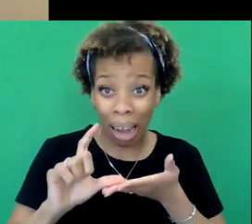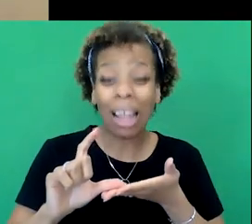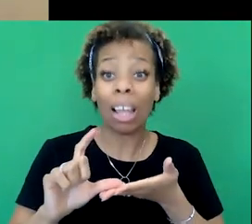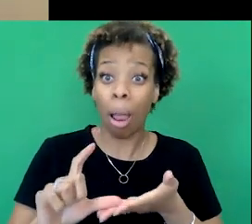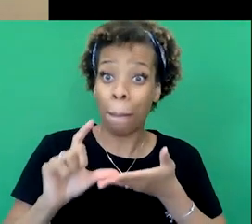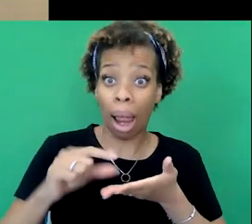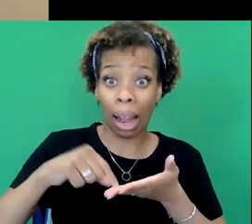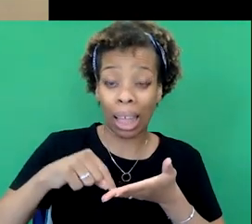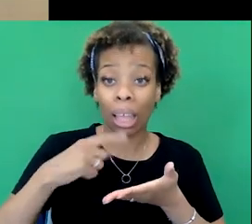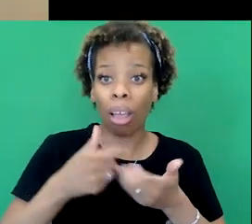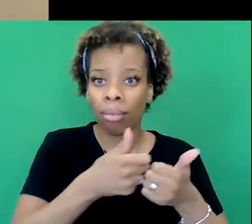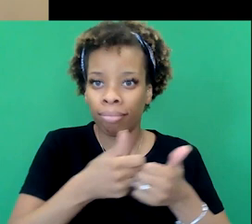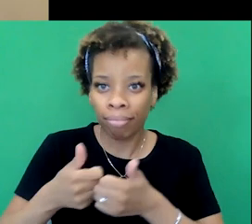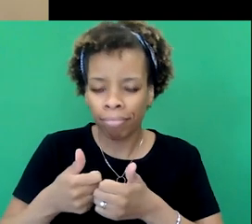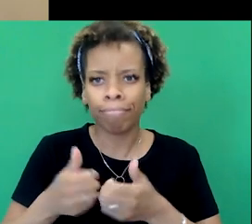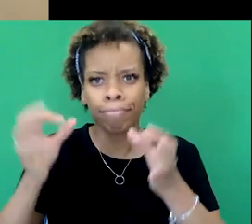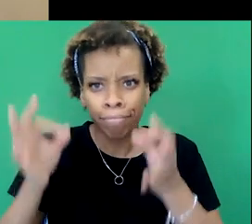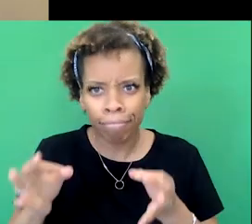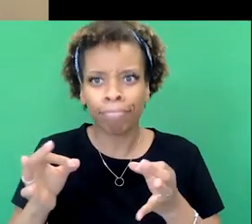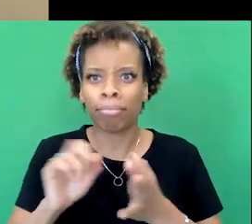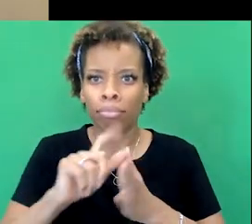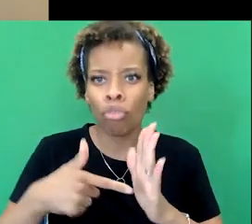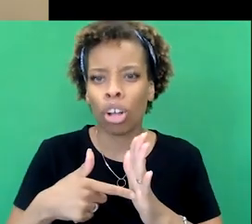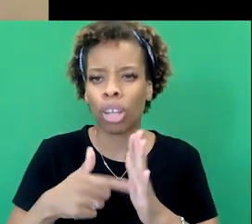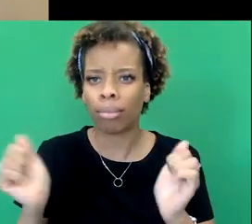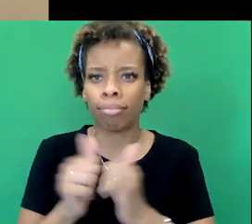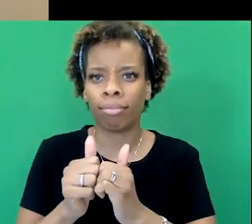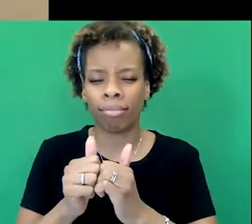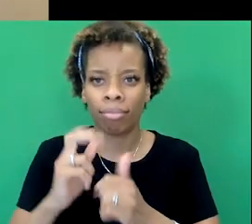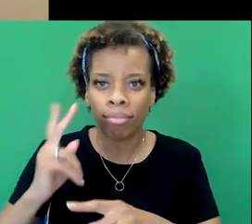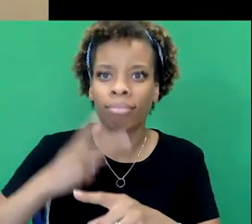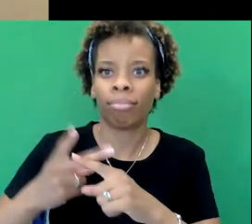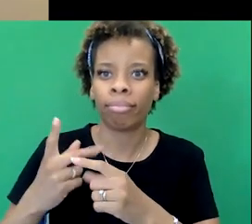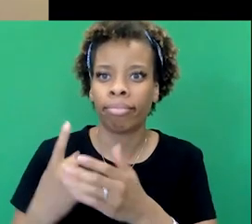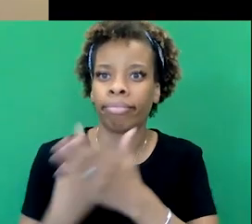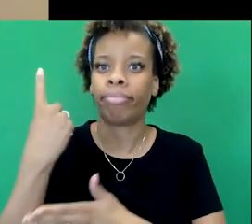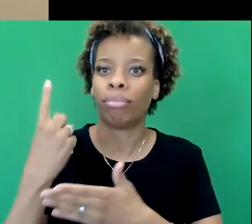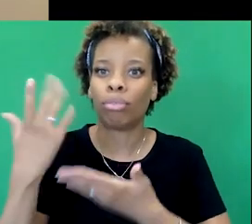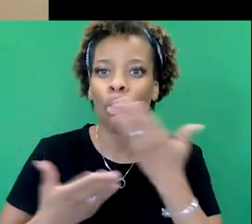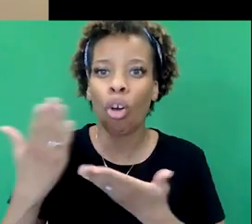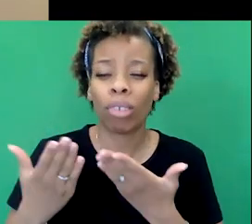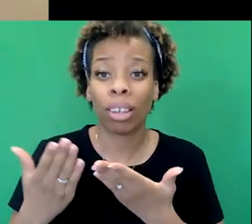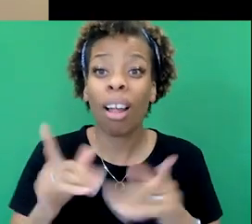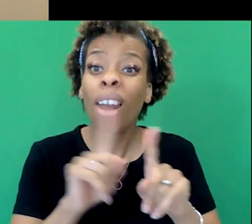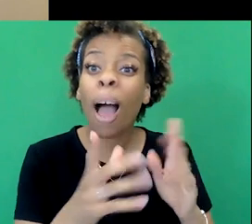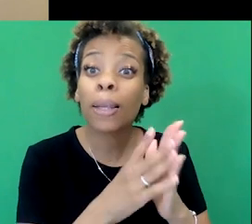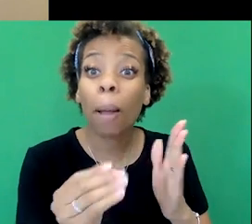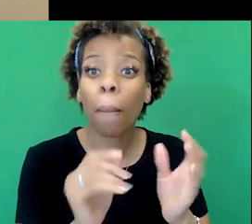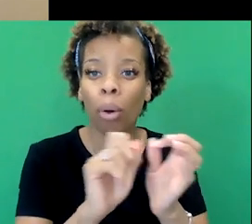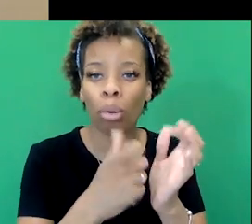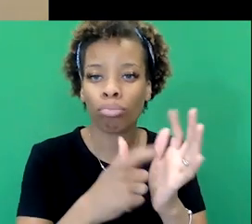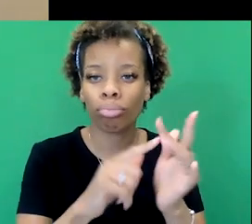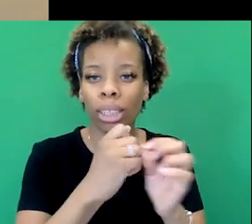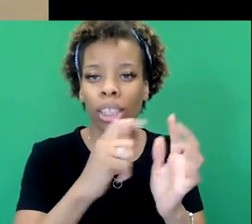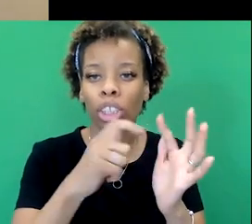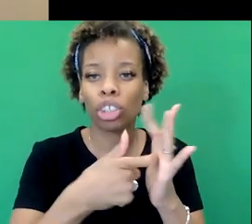they put to mm-hmm. is going to be a worthwhile reinterpretation. If thinking about things like Bridgerton, a